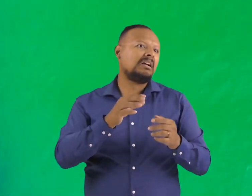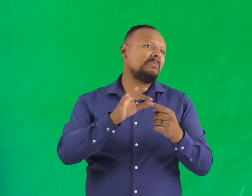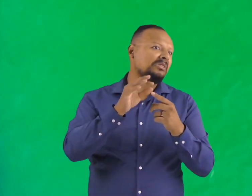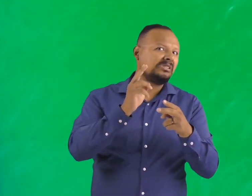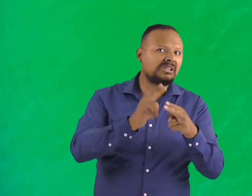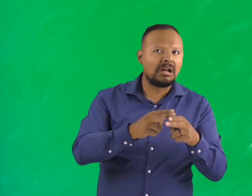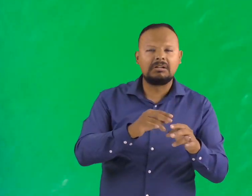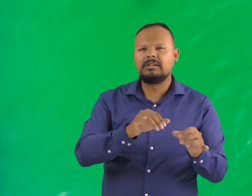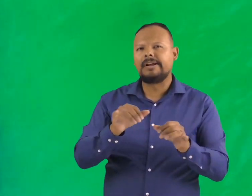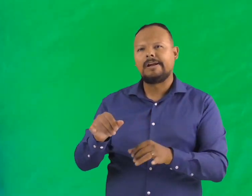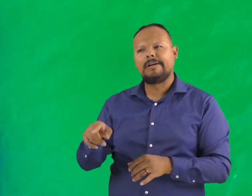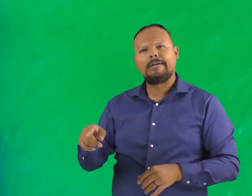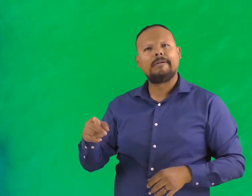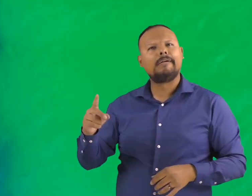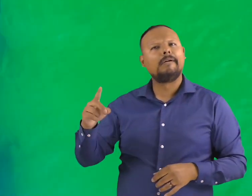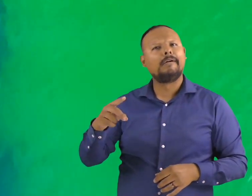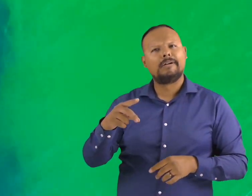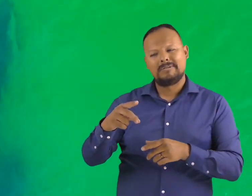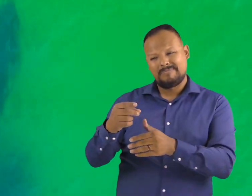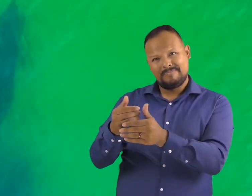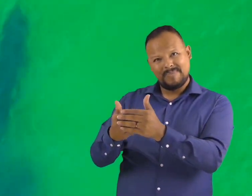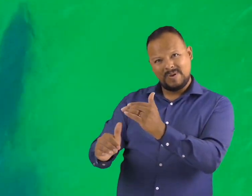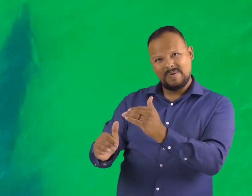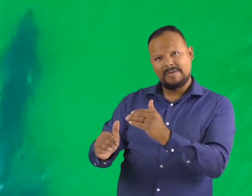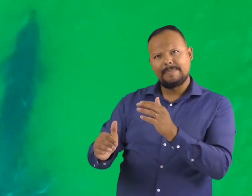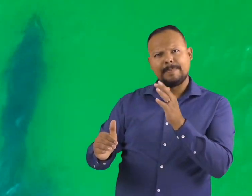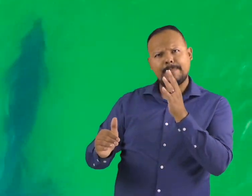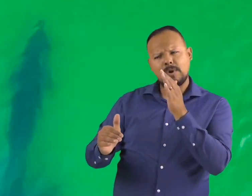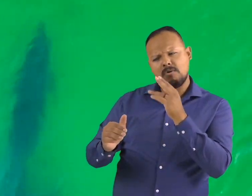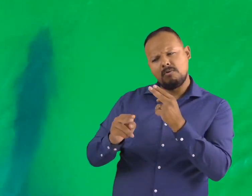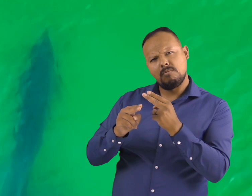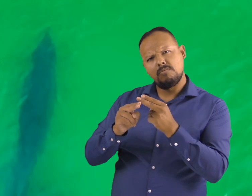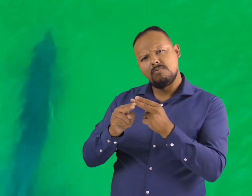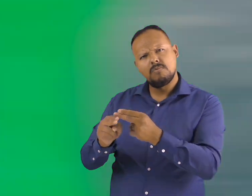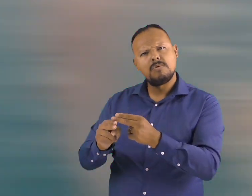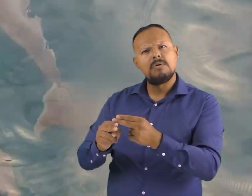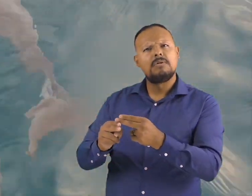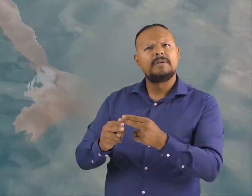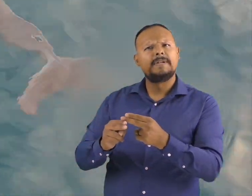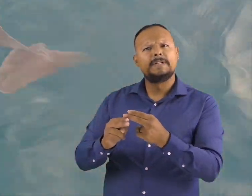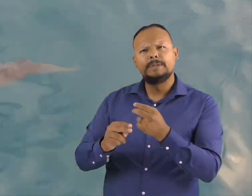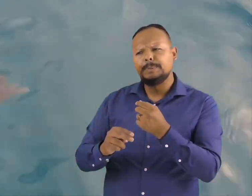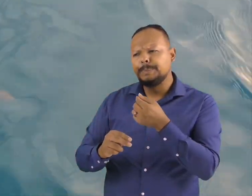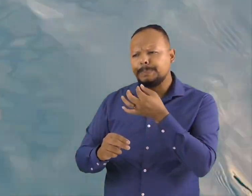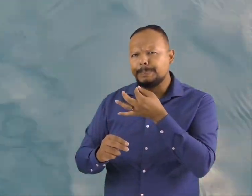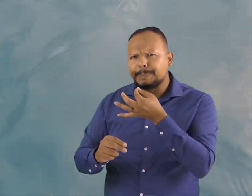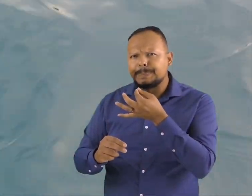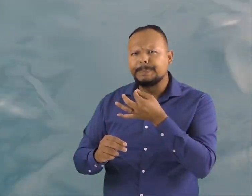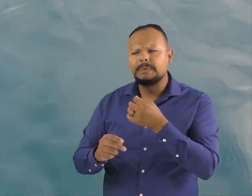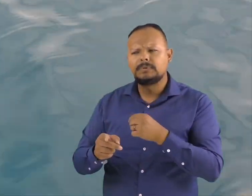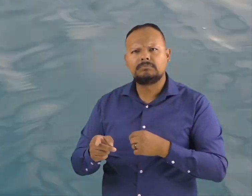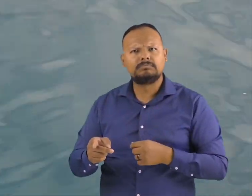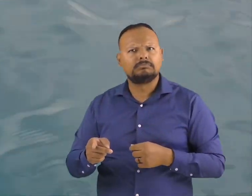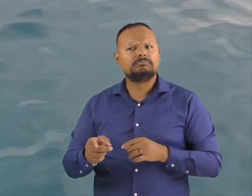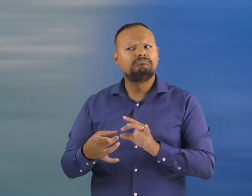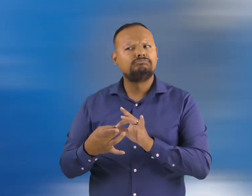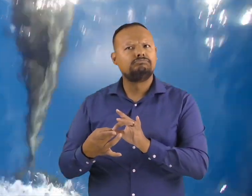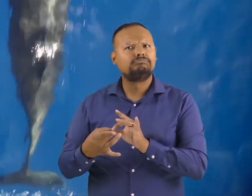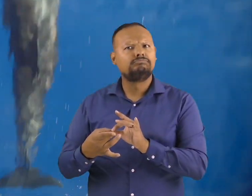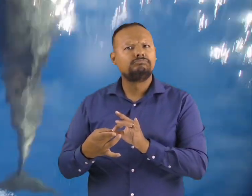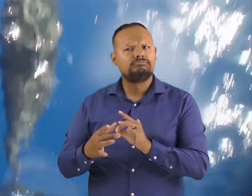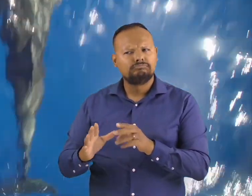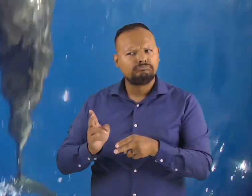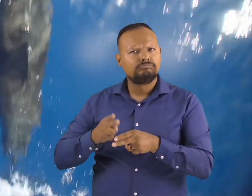each dolphin has a unique whistle they are given right after their birth. And they learn their whistle from their mother.